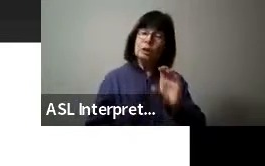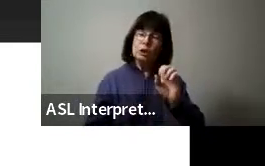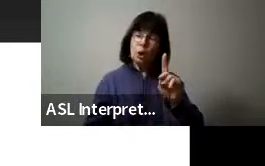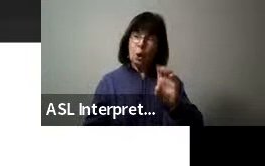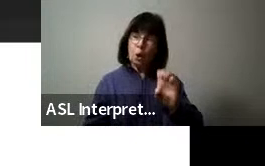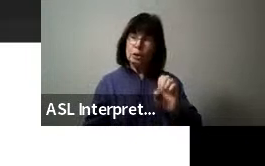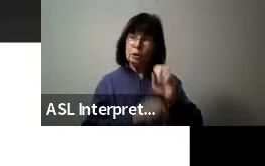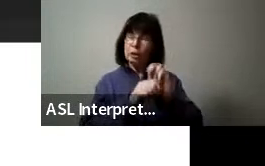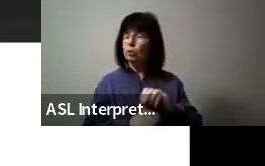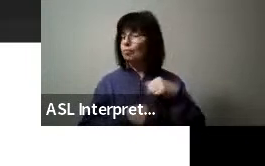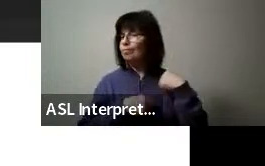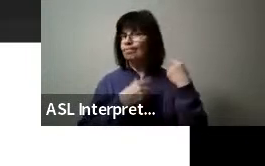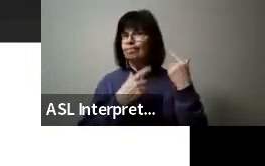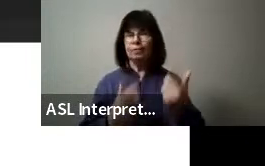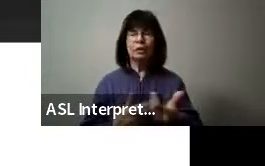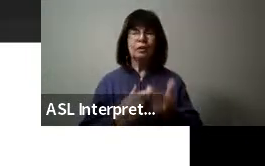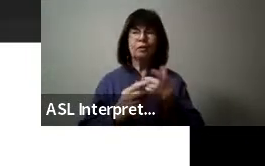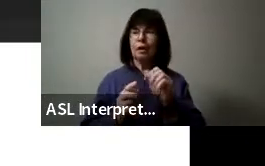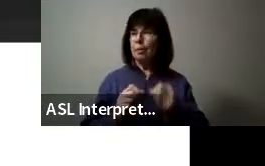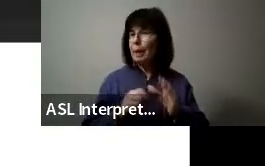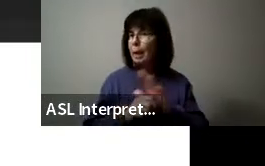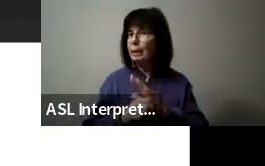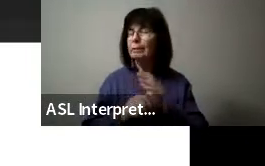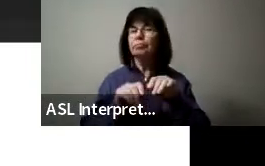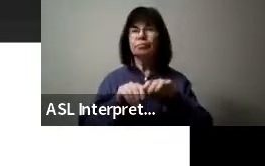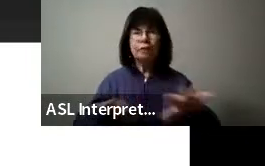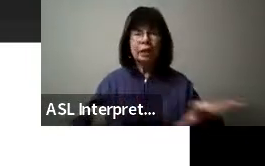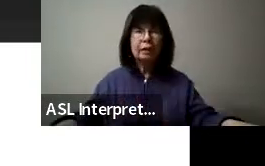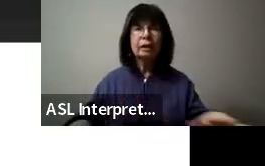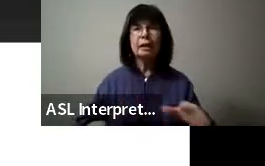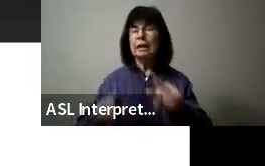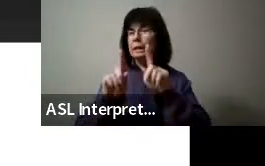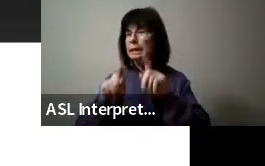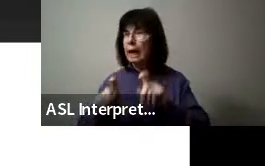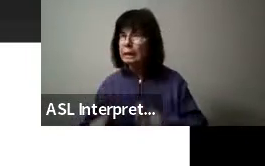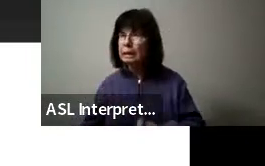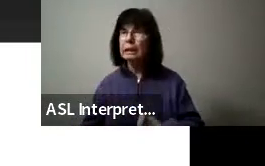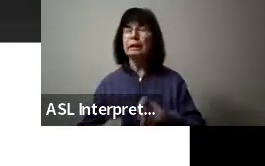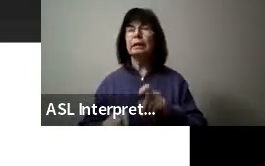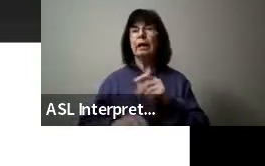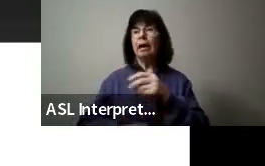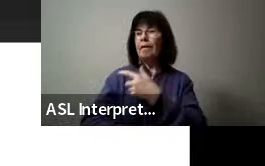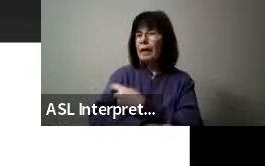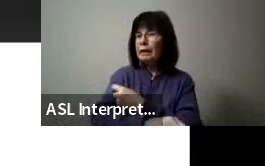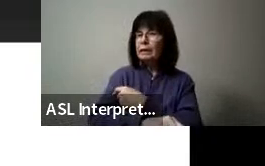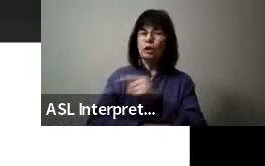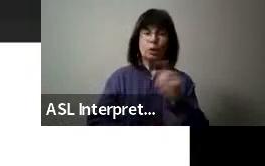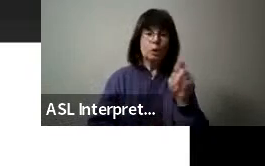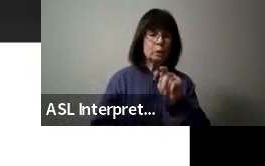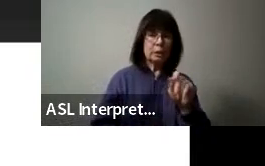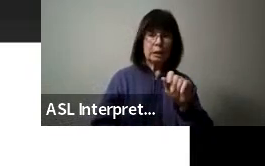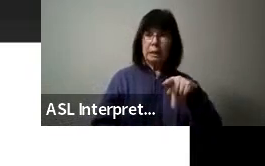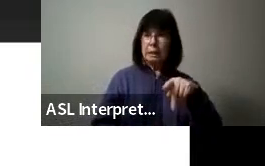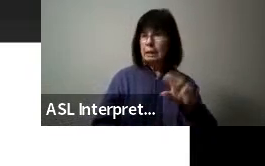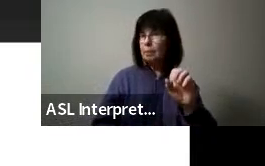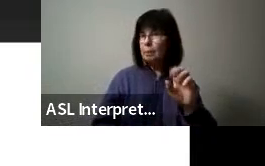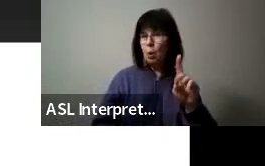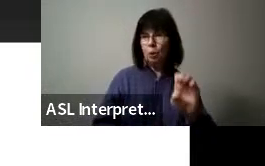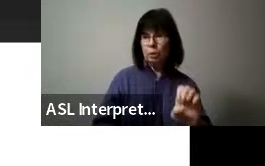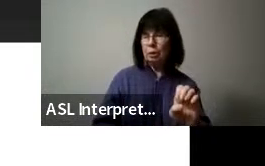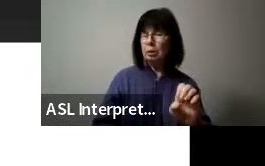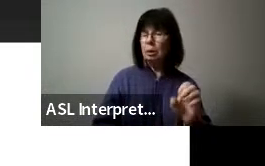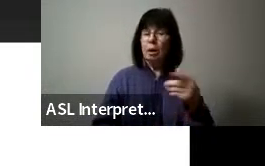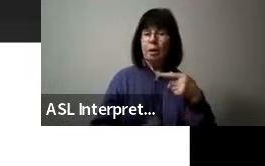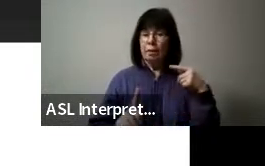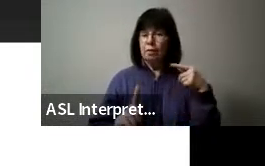pandemic when we're looking at testing and we're looking at vaccination. We're using those same zip codes. We're targeting that young adult